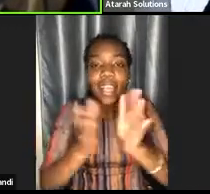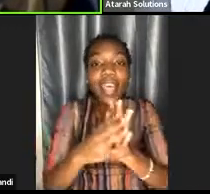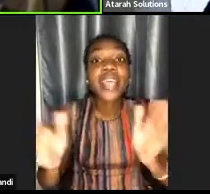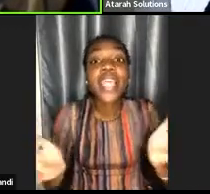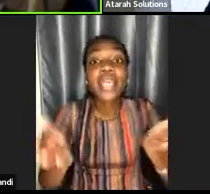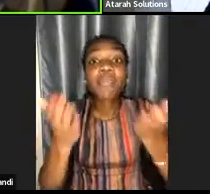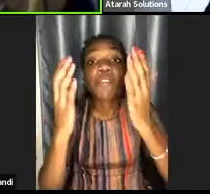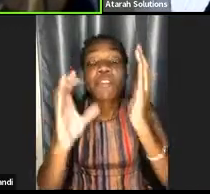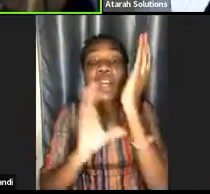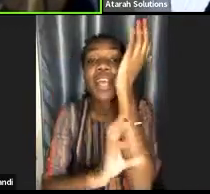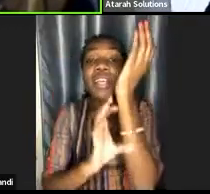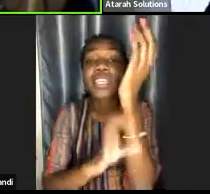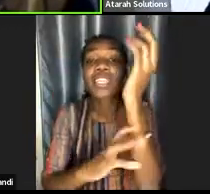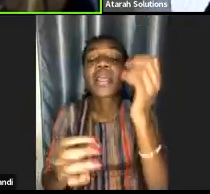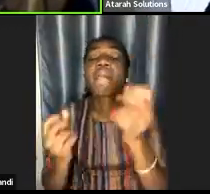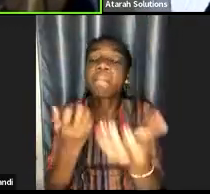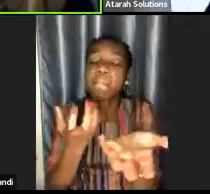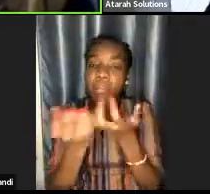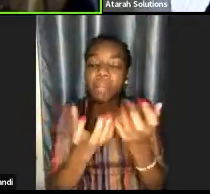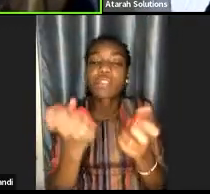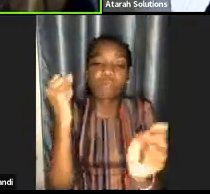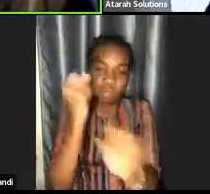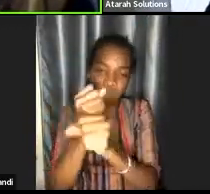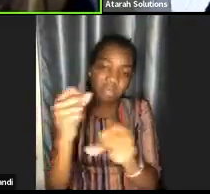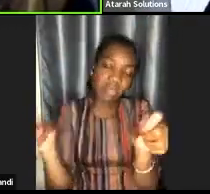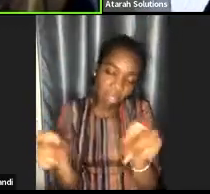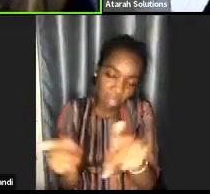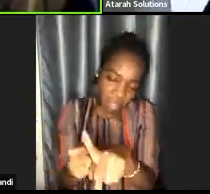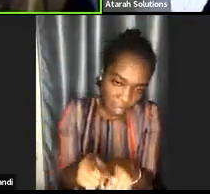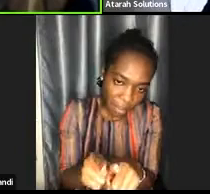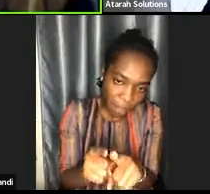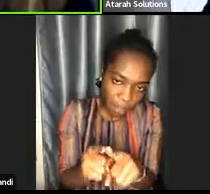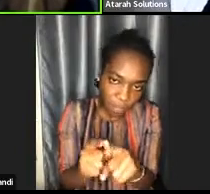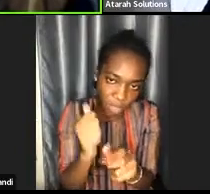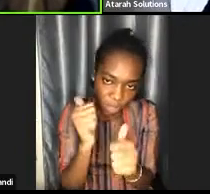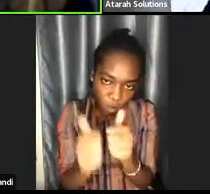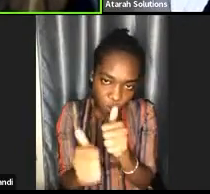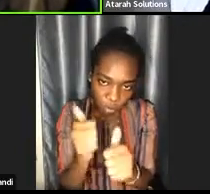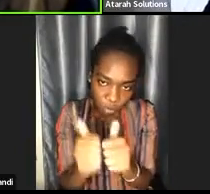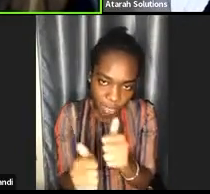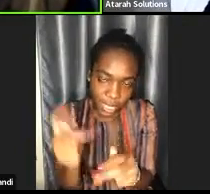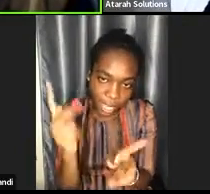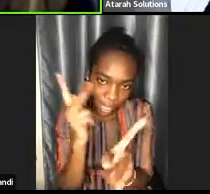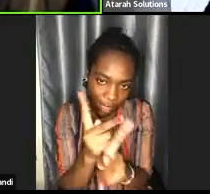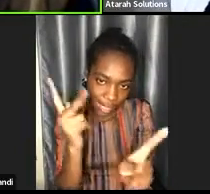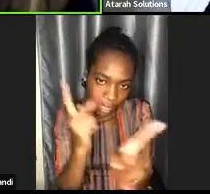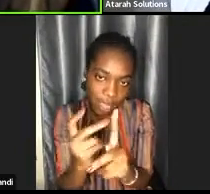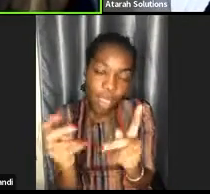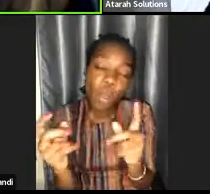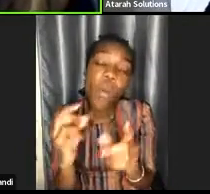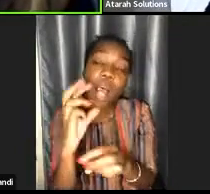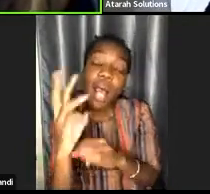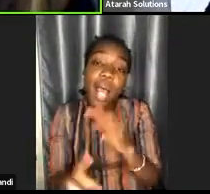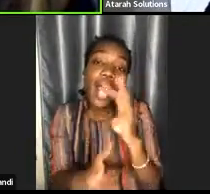doing business index, which is kept by the World Bank. Normally